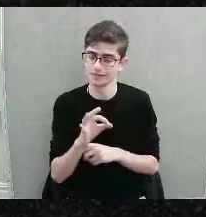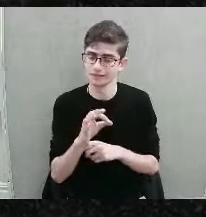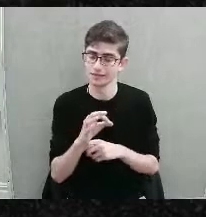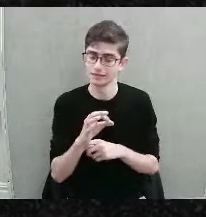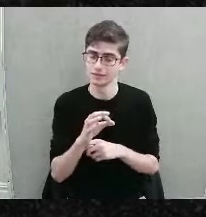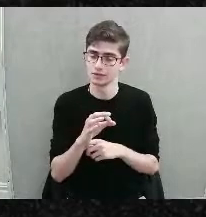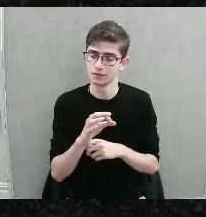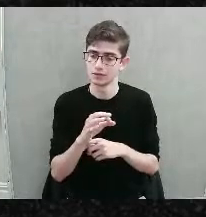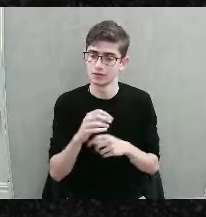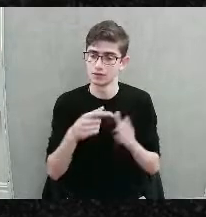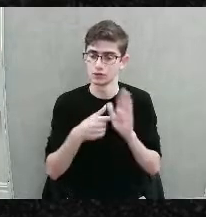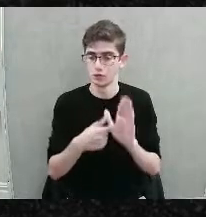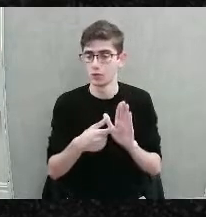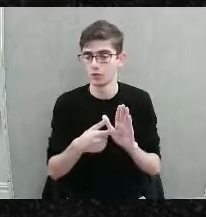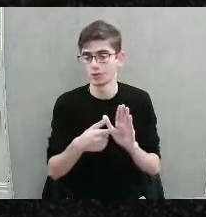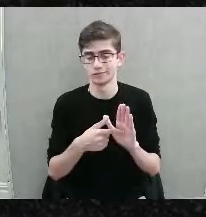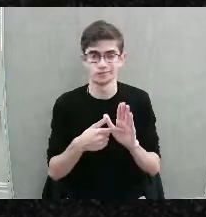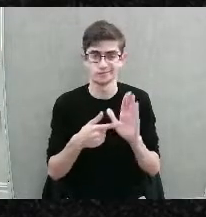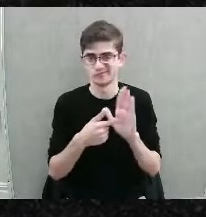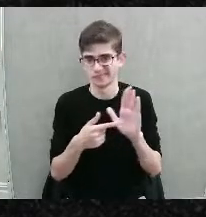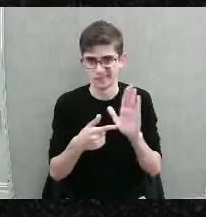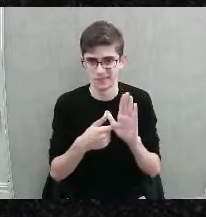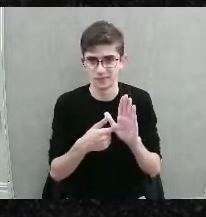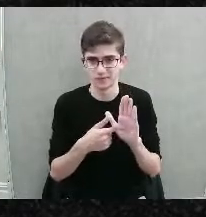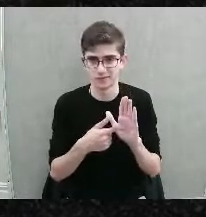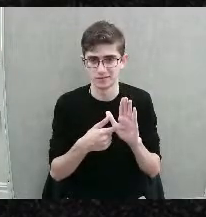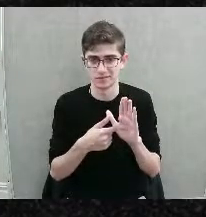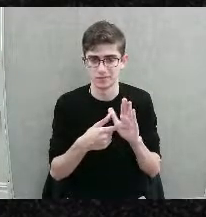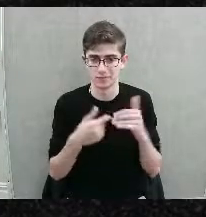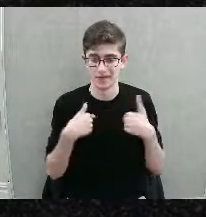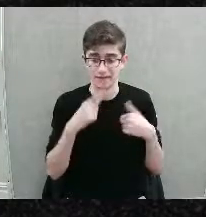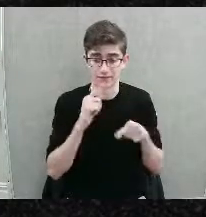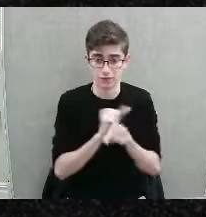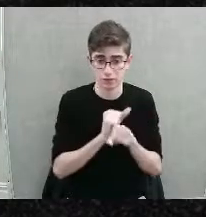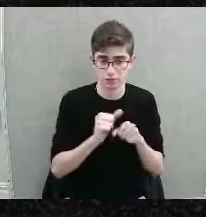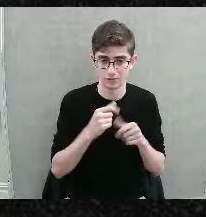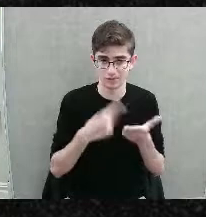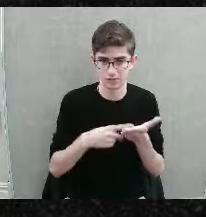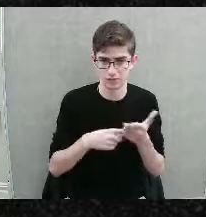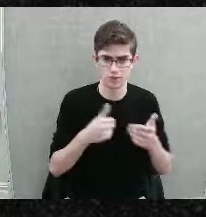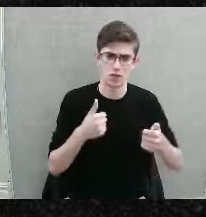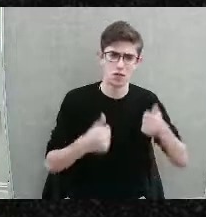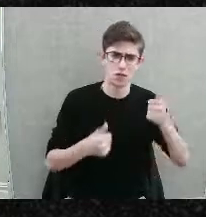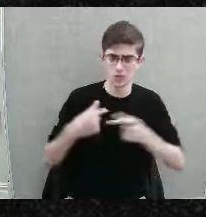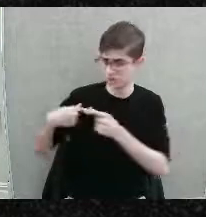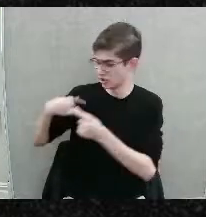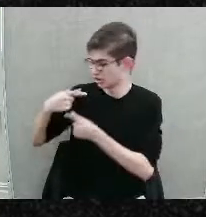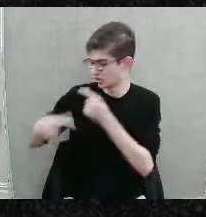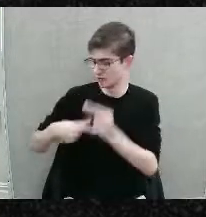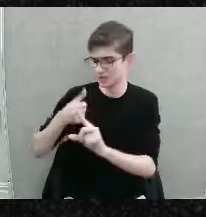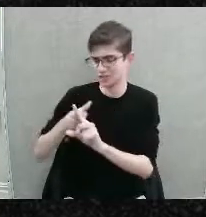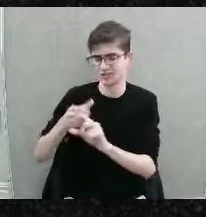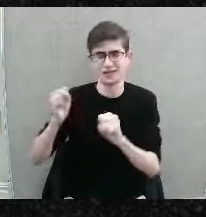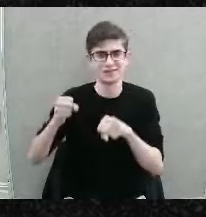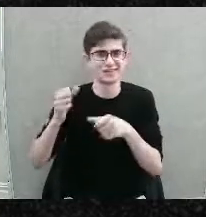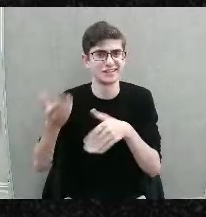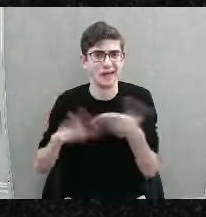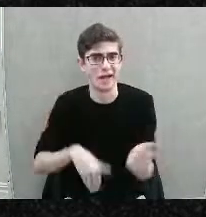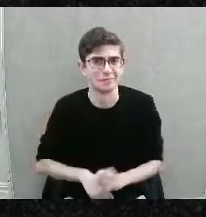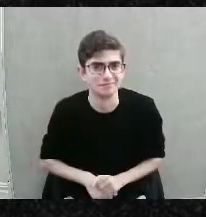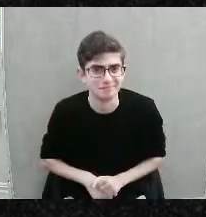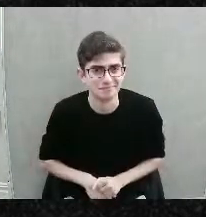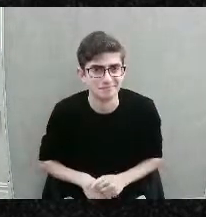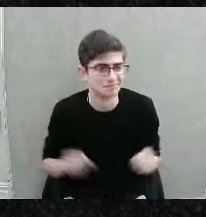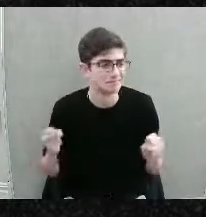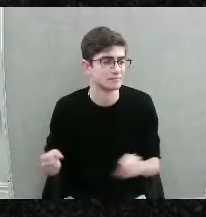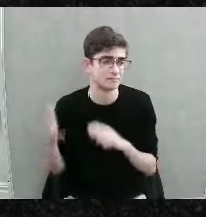for example, that it was a literal discussion. Which generation is disposable? This fake